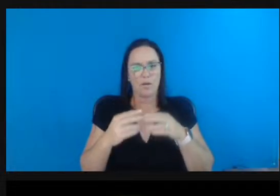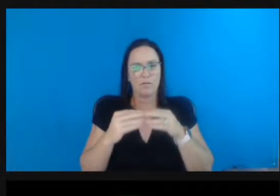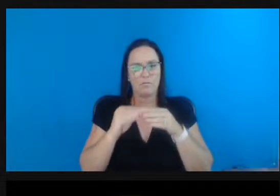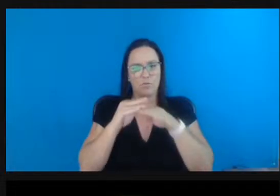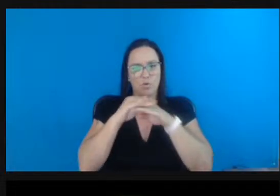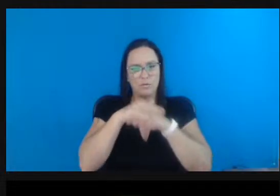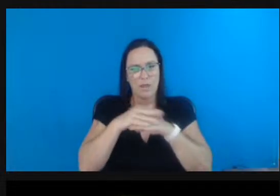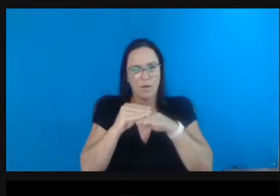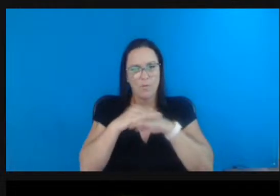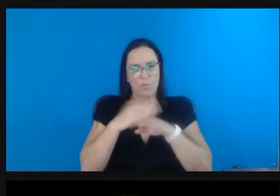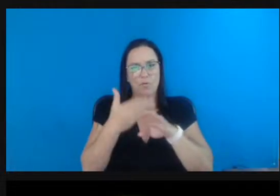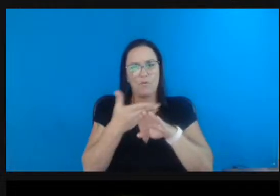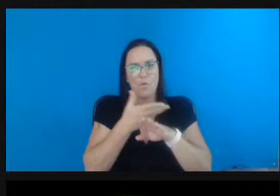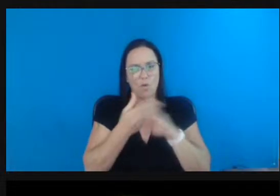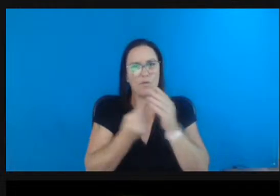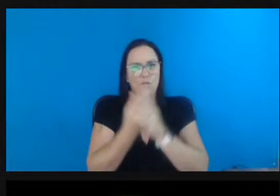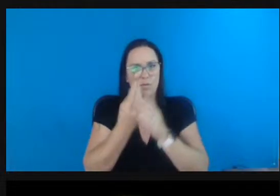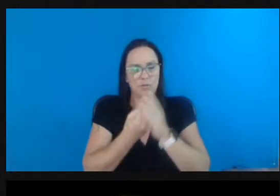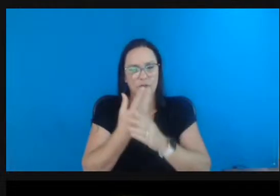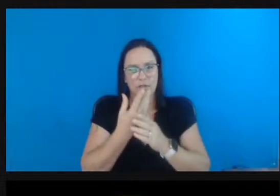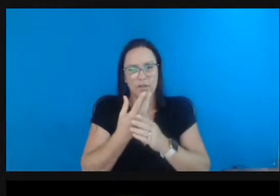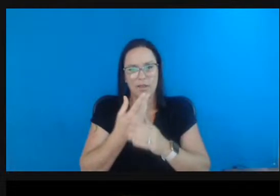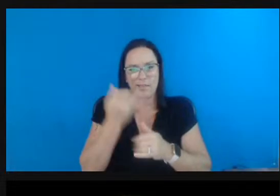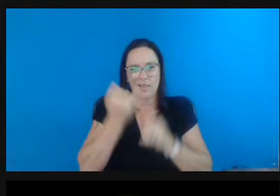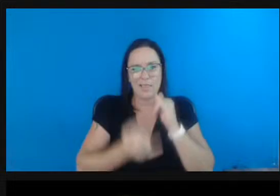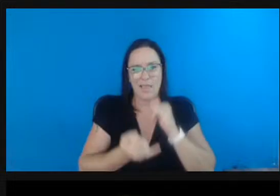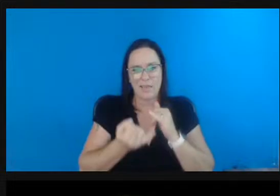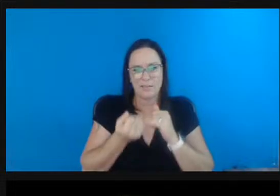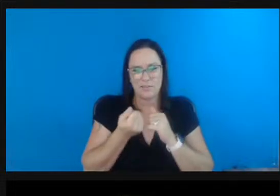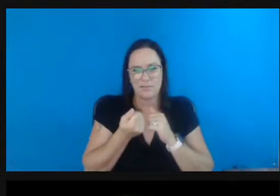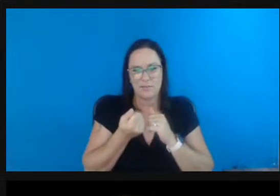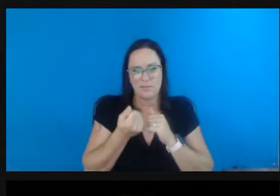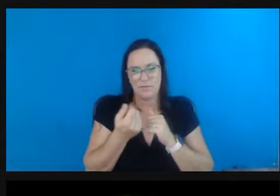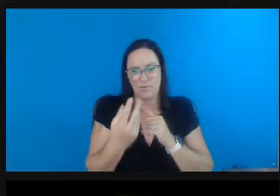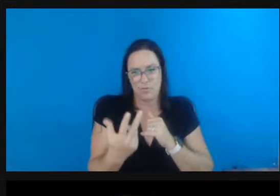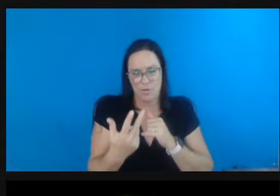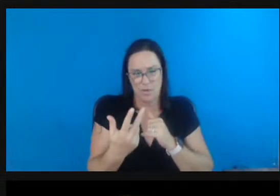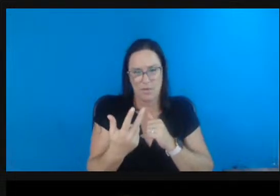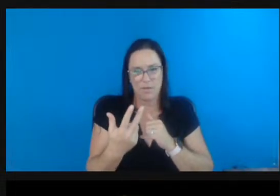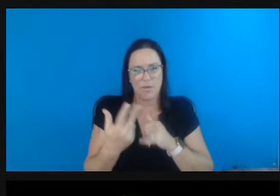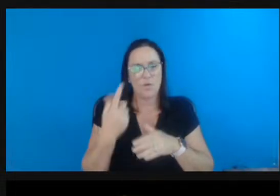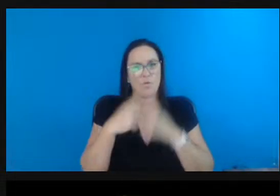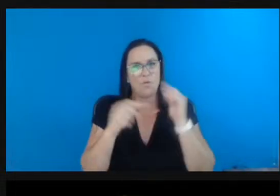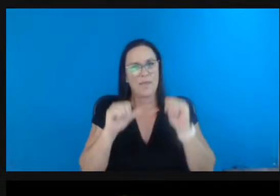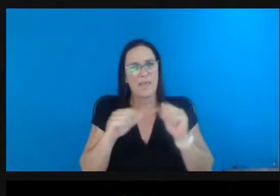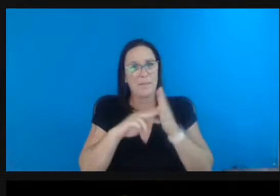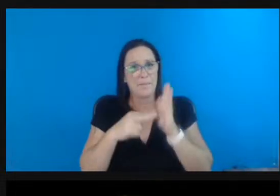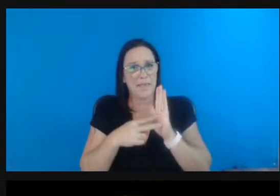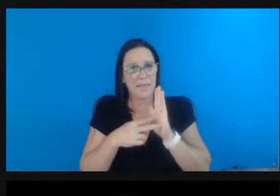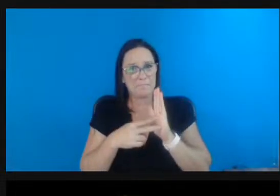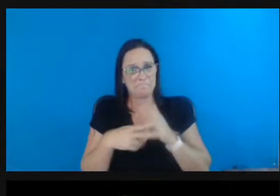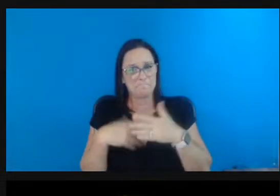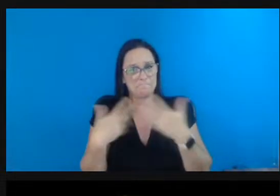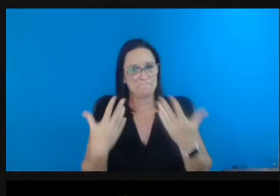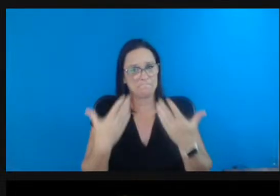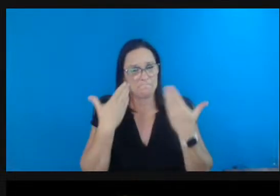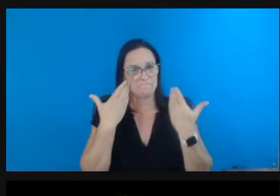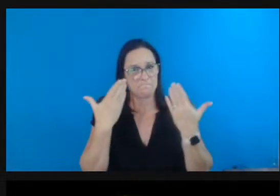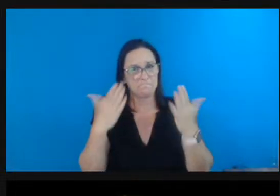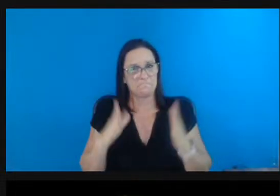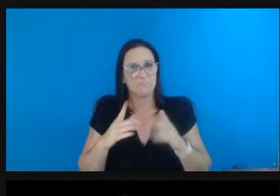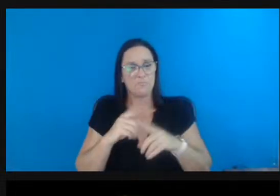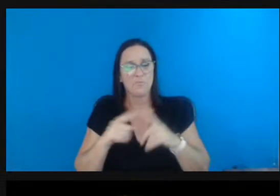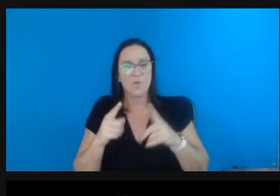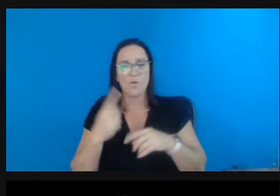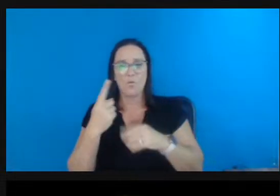And what could that mean here? it's hard to really say. But I thought one